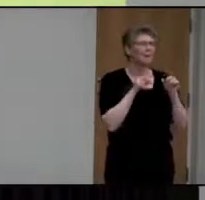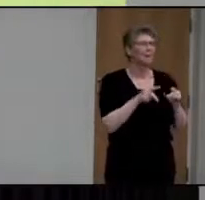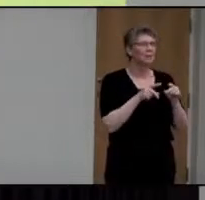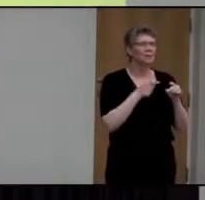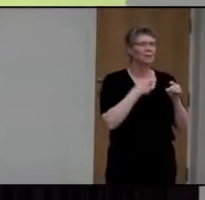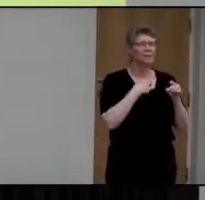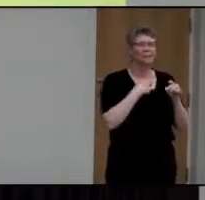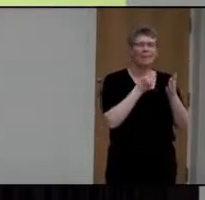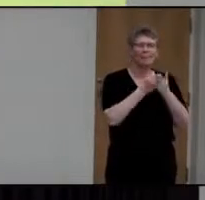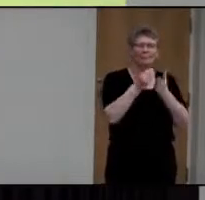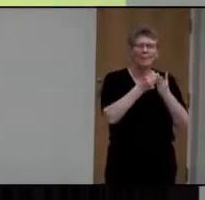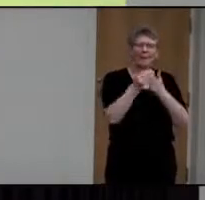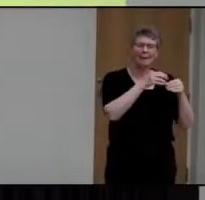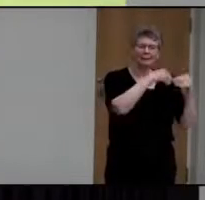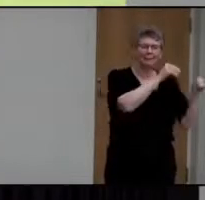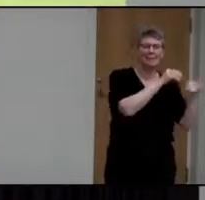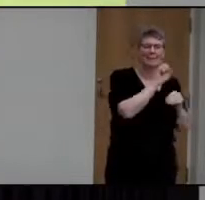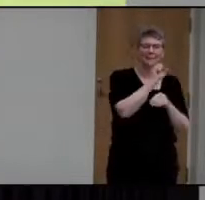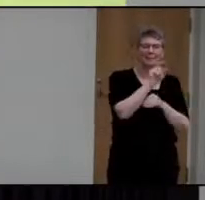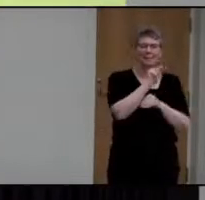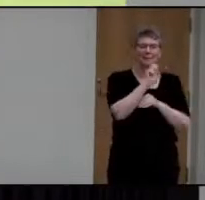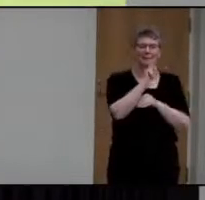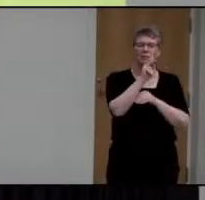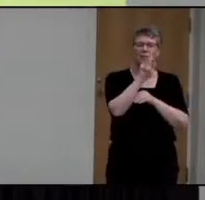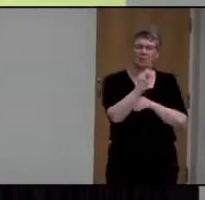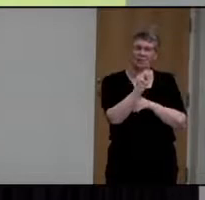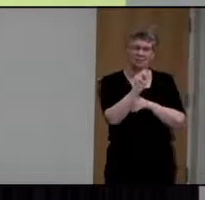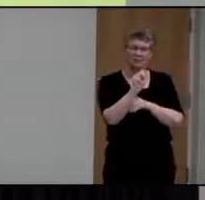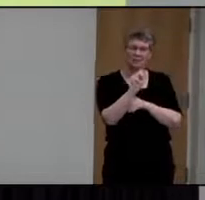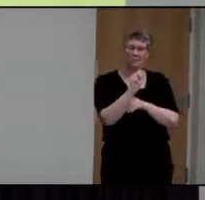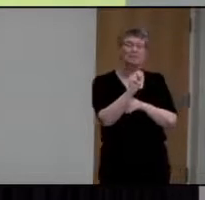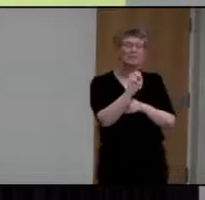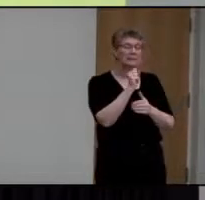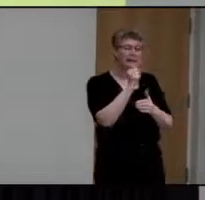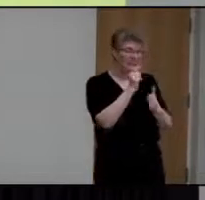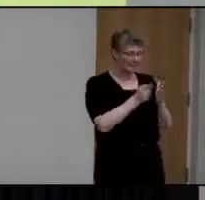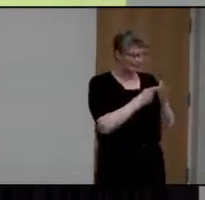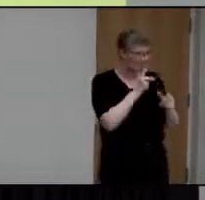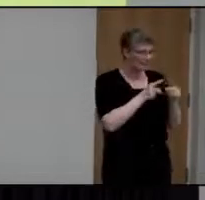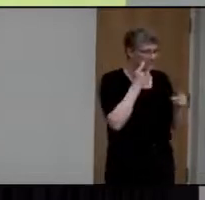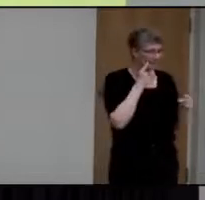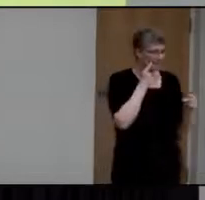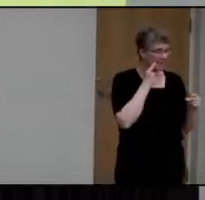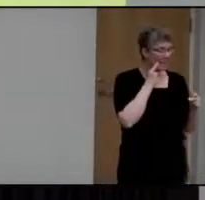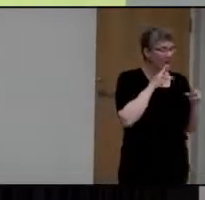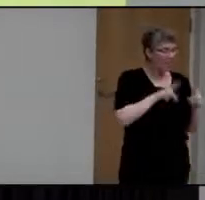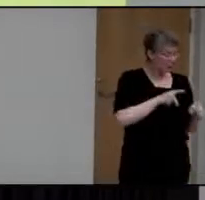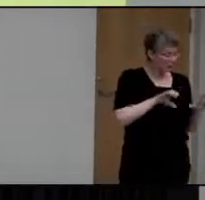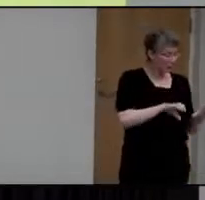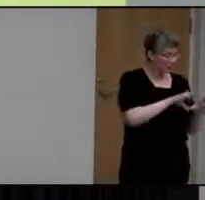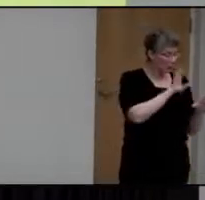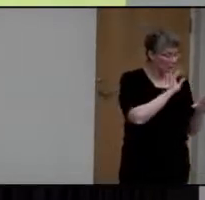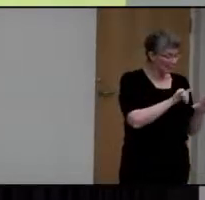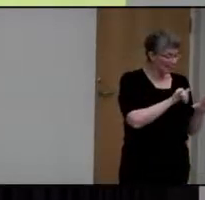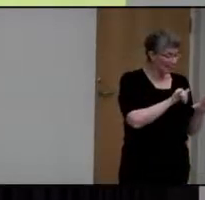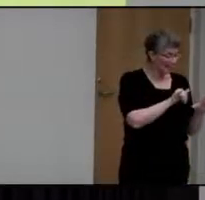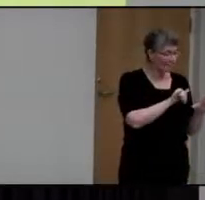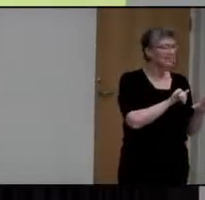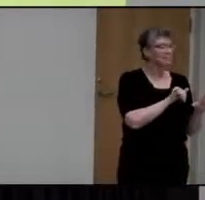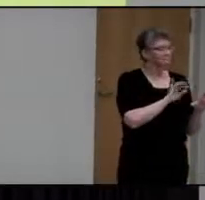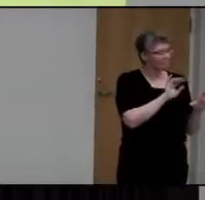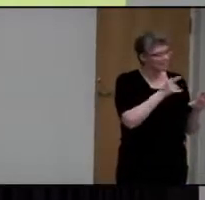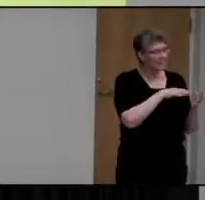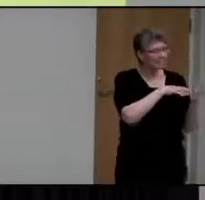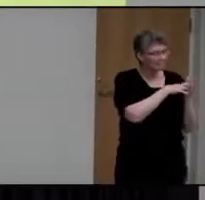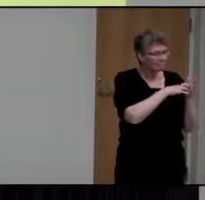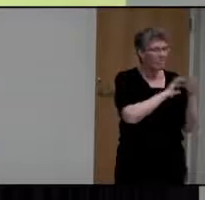and you might suggest that maybe the human element is a bit of an impediment, or would leave room for error on a judgment call of when to